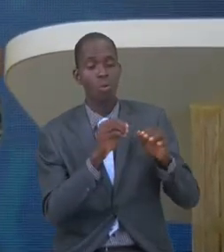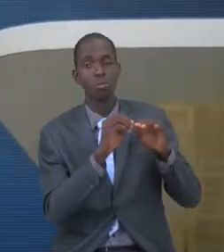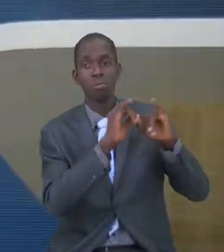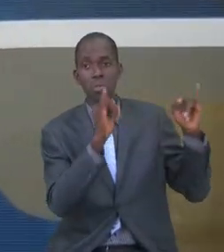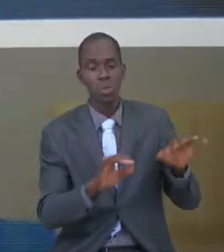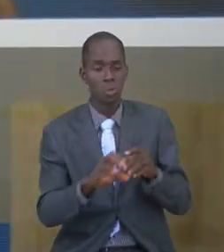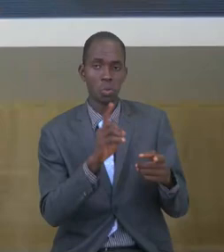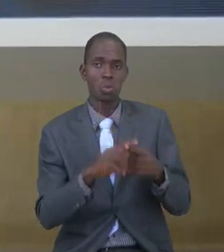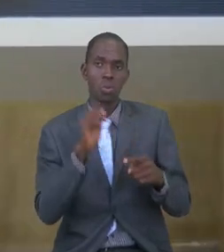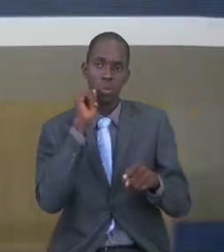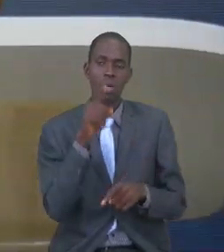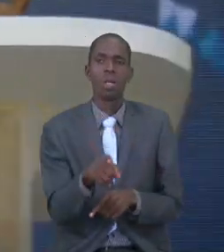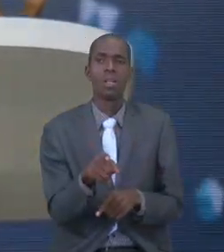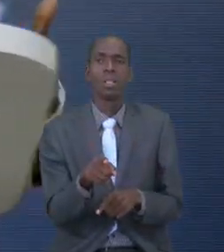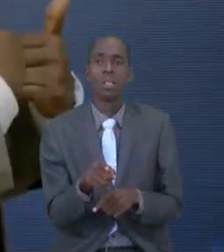also, if